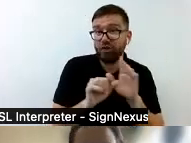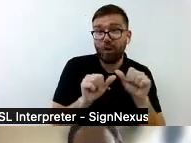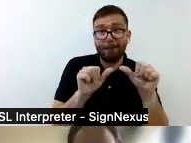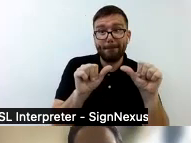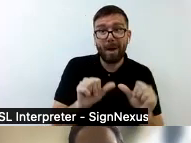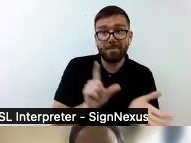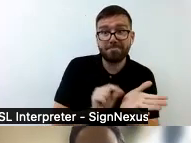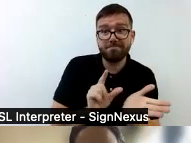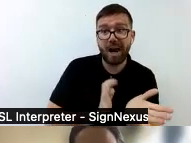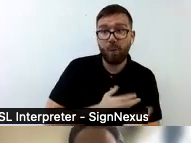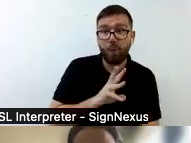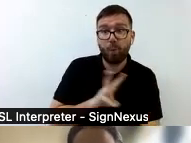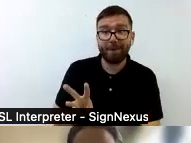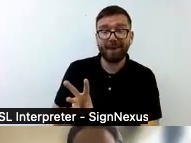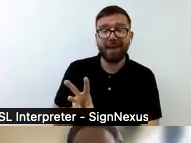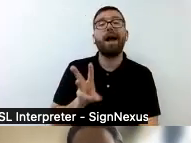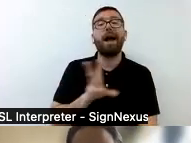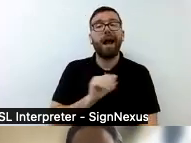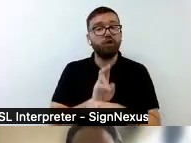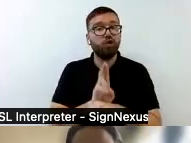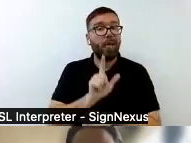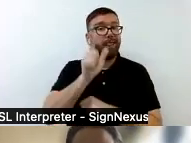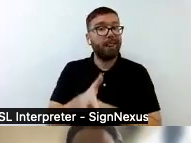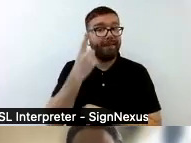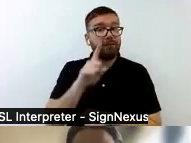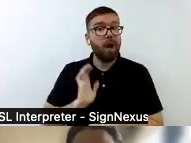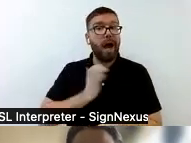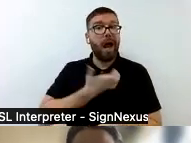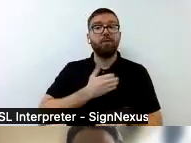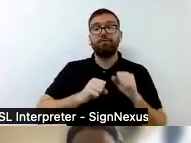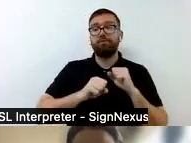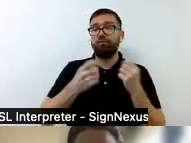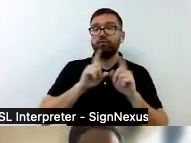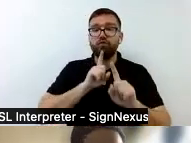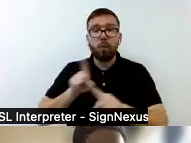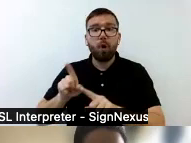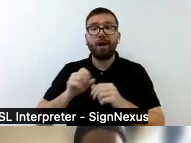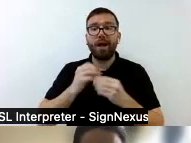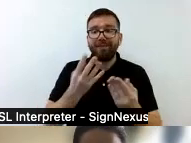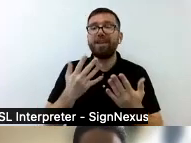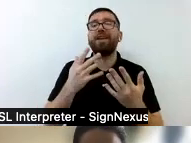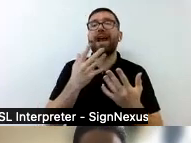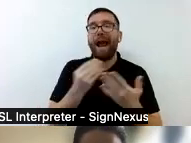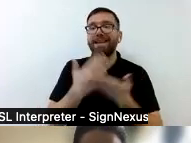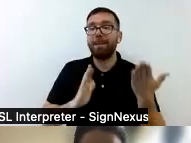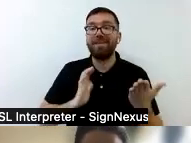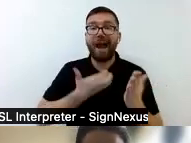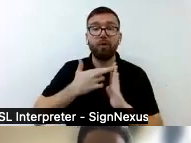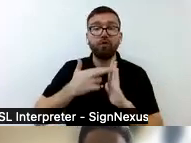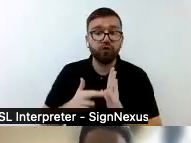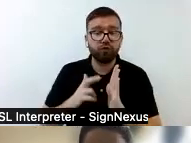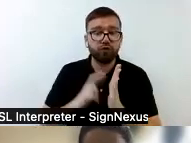for reporting purposes on the impact of this program and or other dance NYC research. And the data will